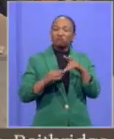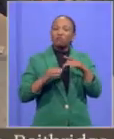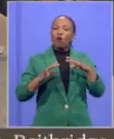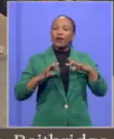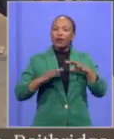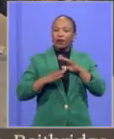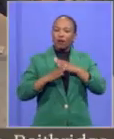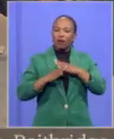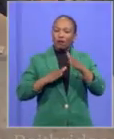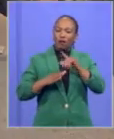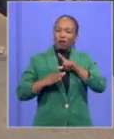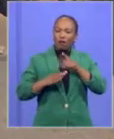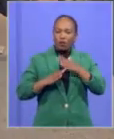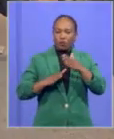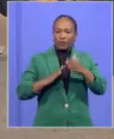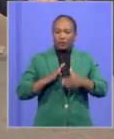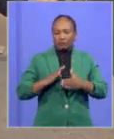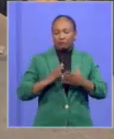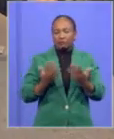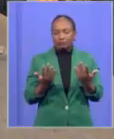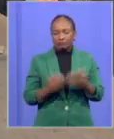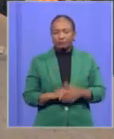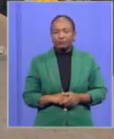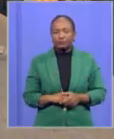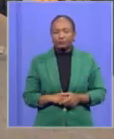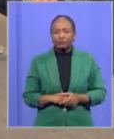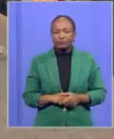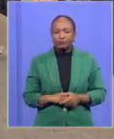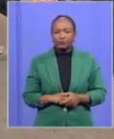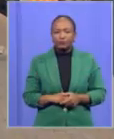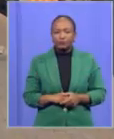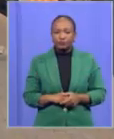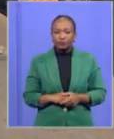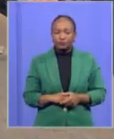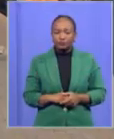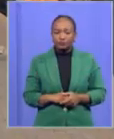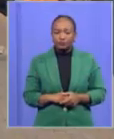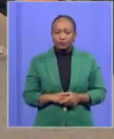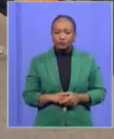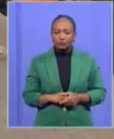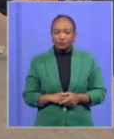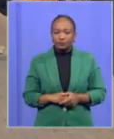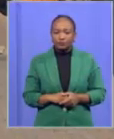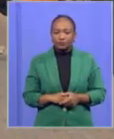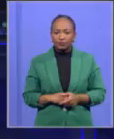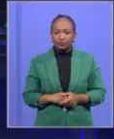a Paseka. Nna ke Koketšo Motau wa ditaba tša SABC Beitbridge.